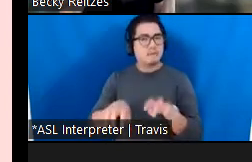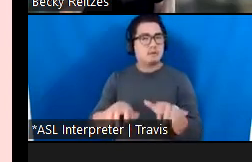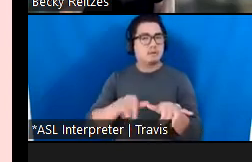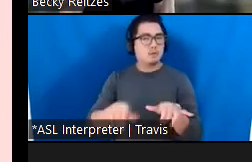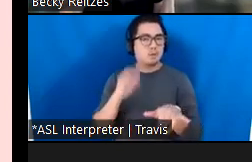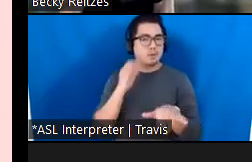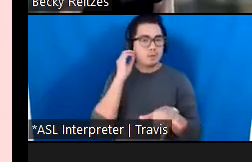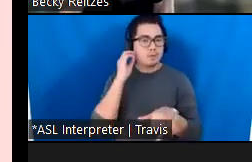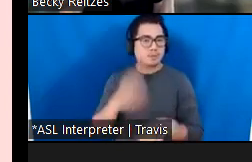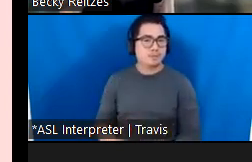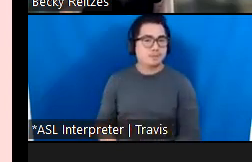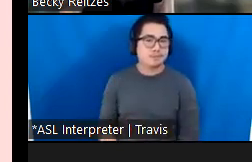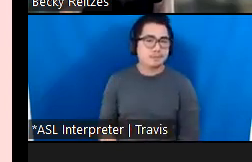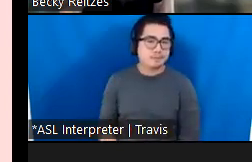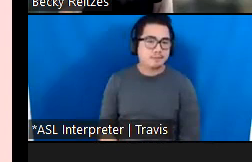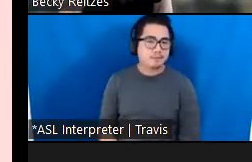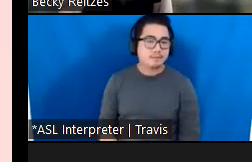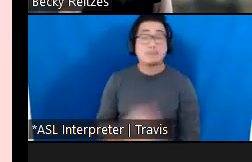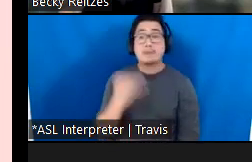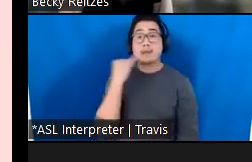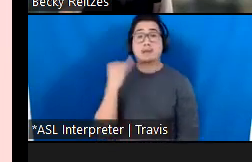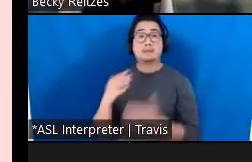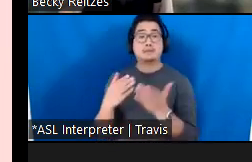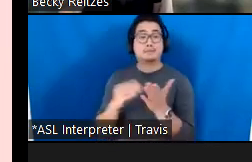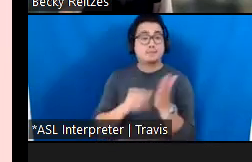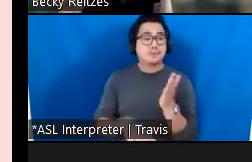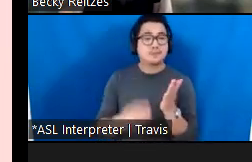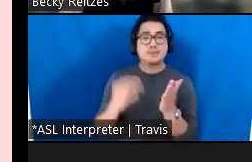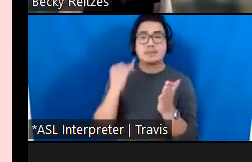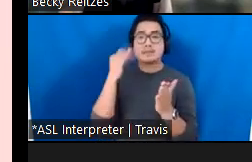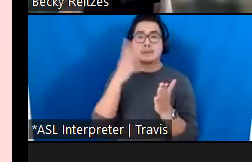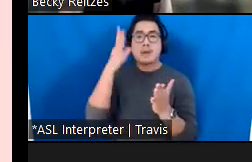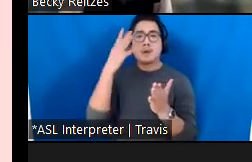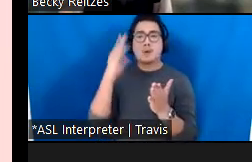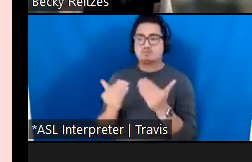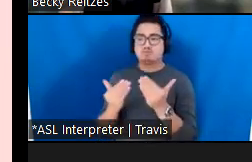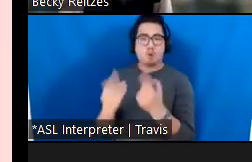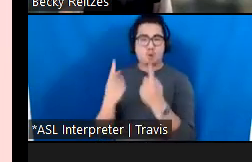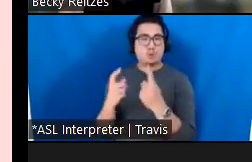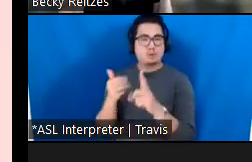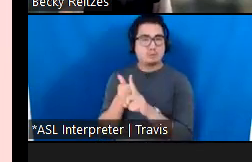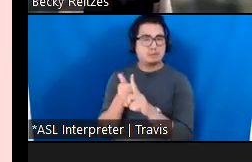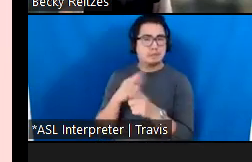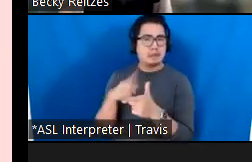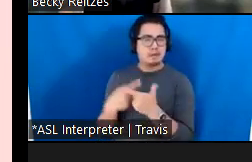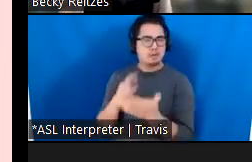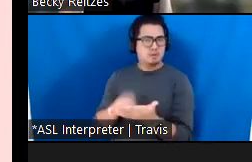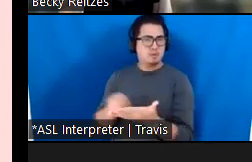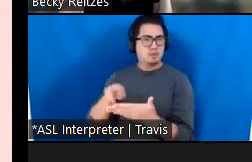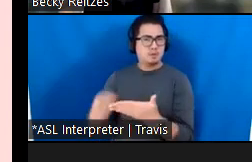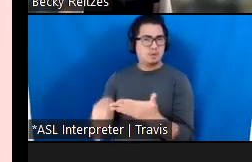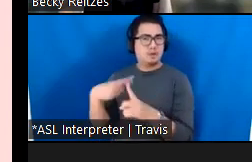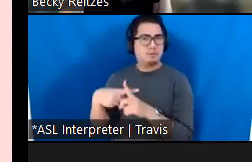So if someone tests positive, parents and children who test positive must stay home and isolate for 5 days. They can return to